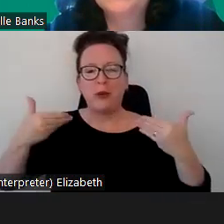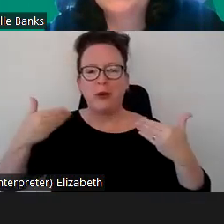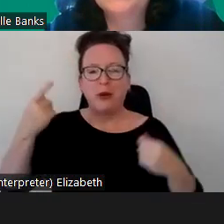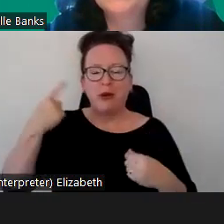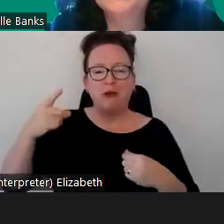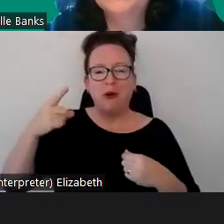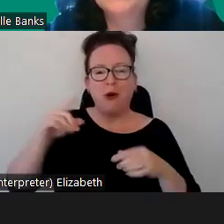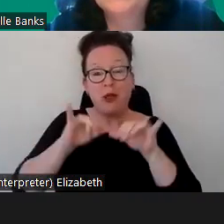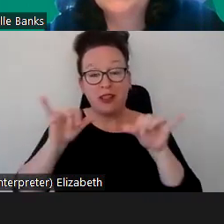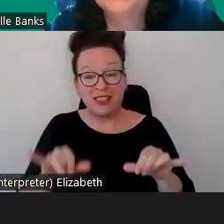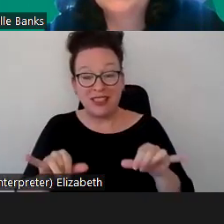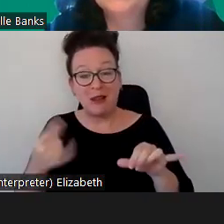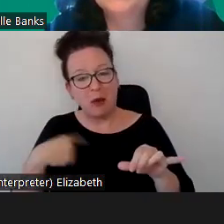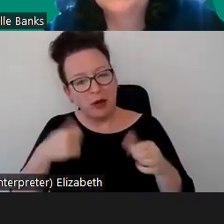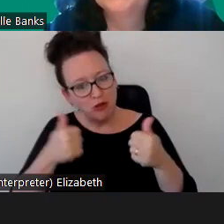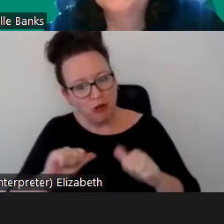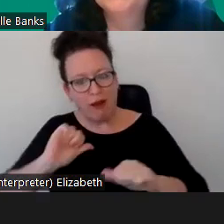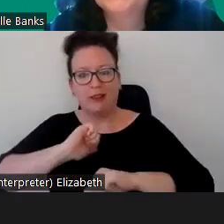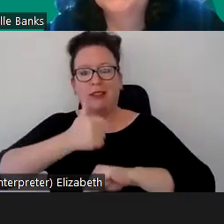of the system that we're trying to implement.